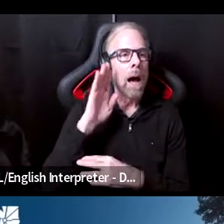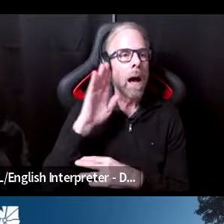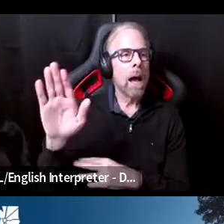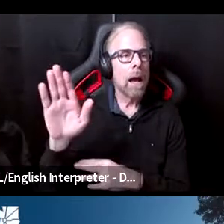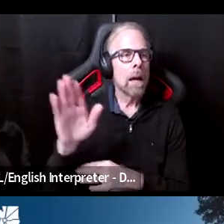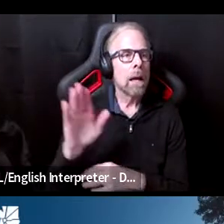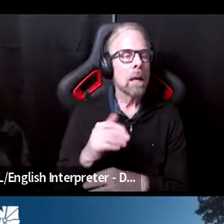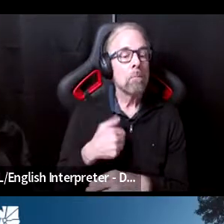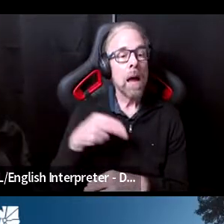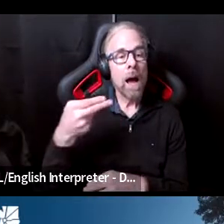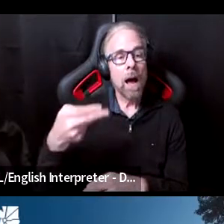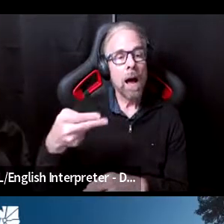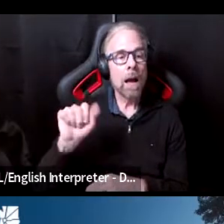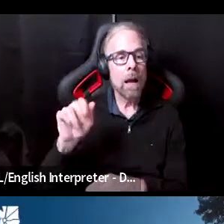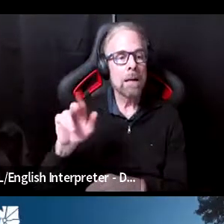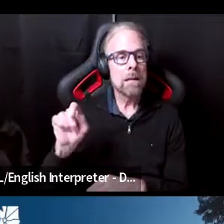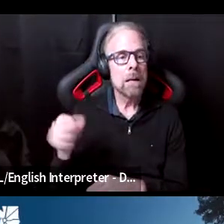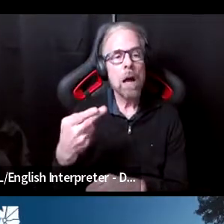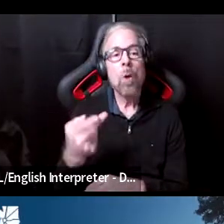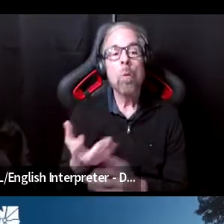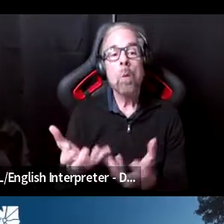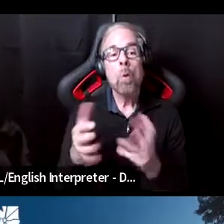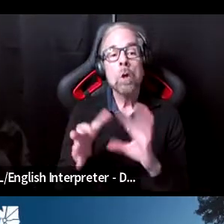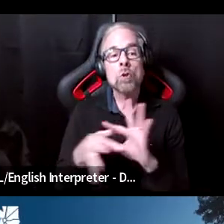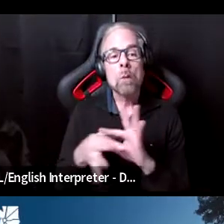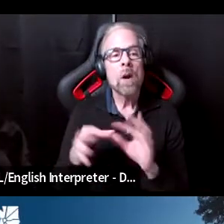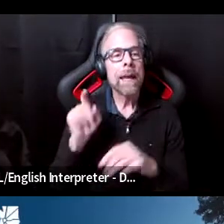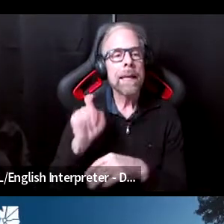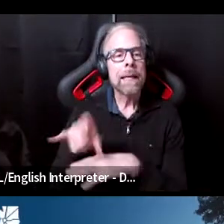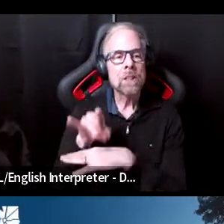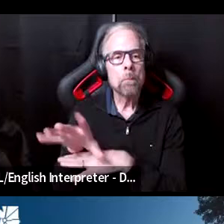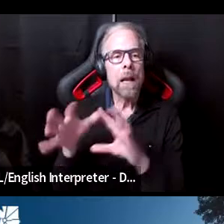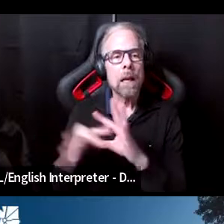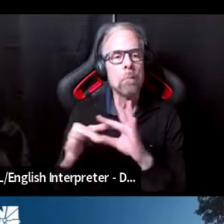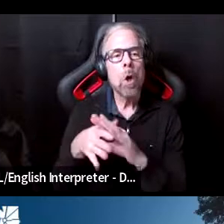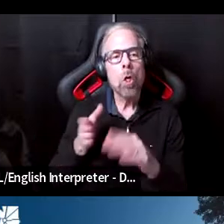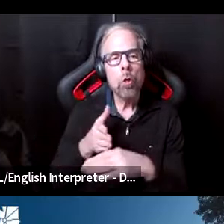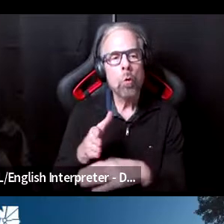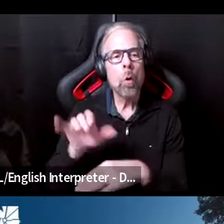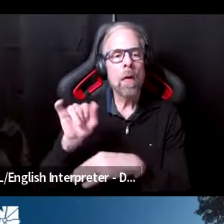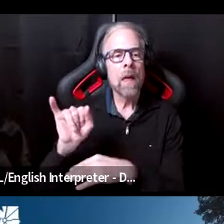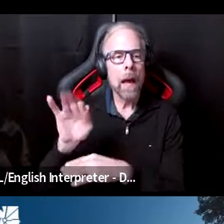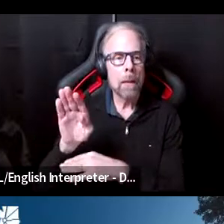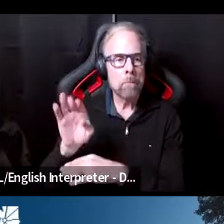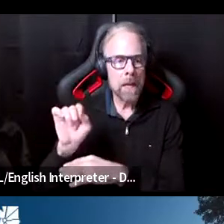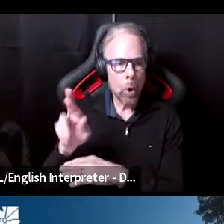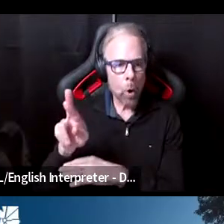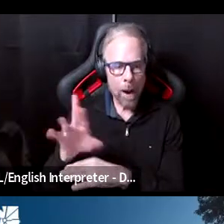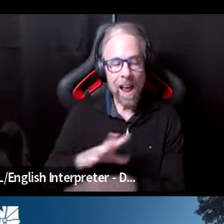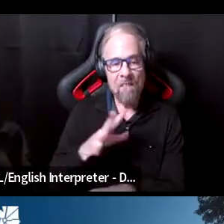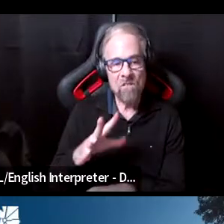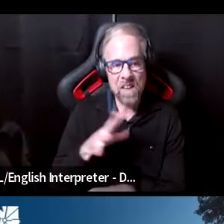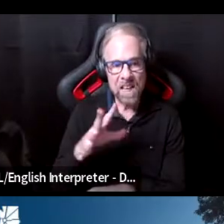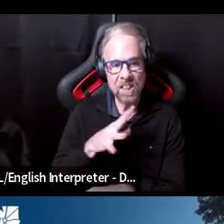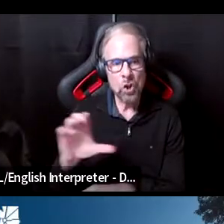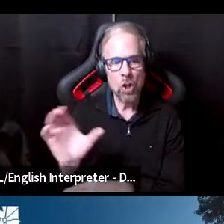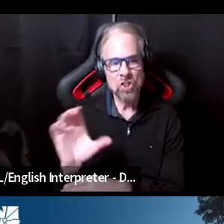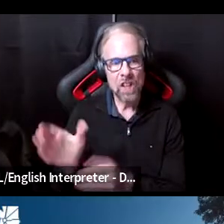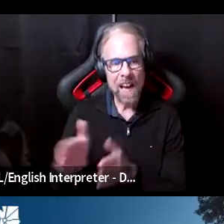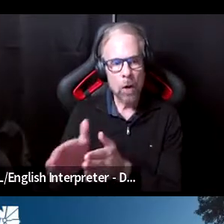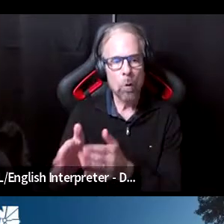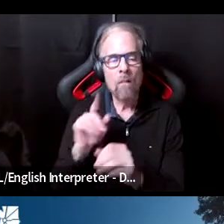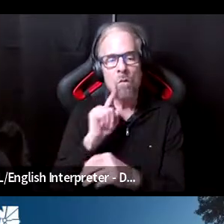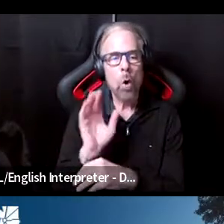we want you to comment. We do need you to submit your comments through the IBR official channels for our comment period.